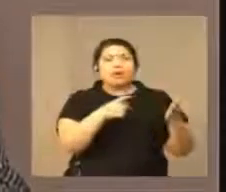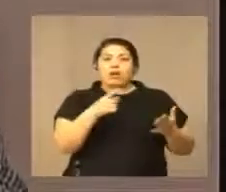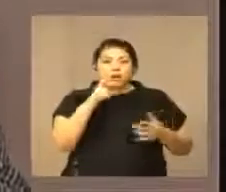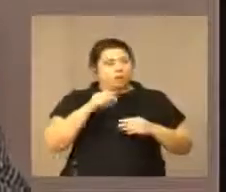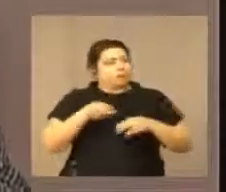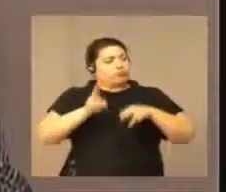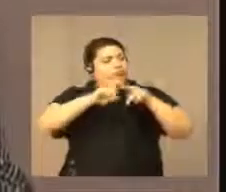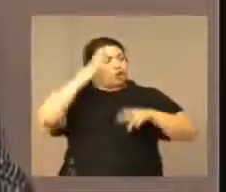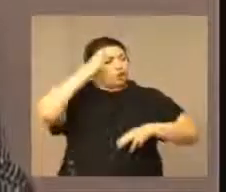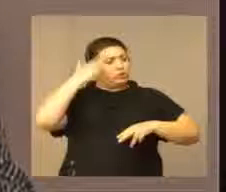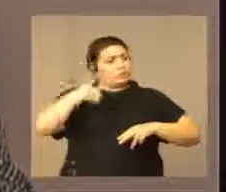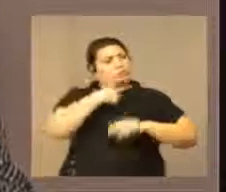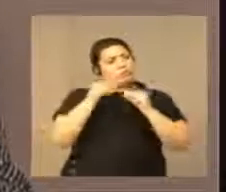them.